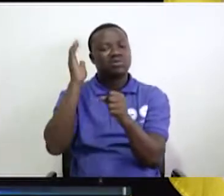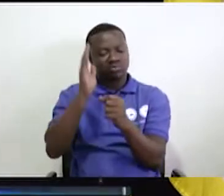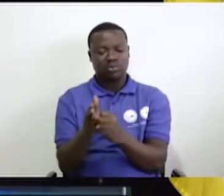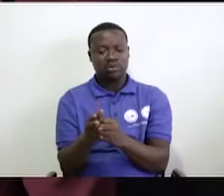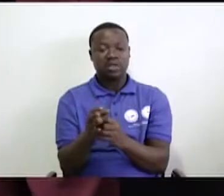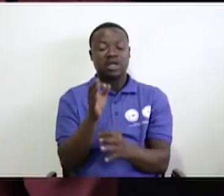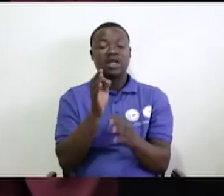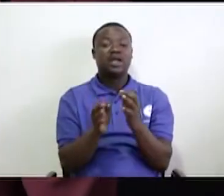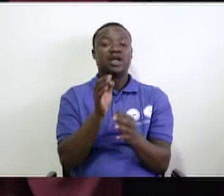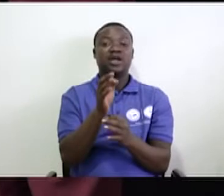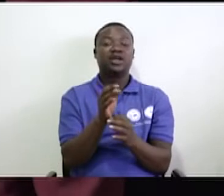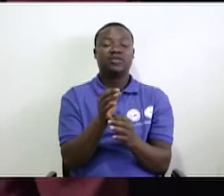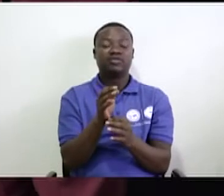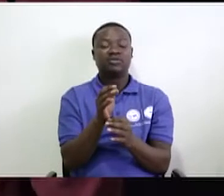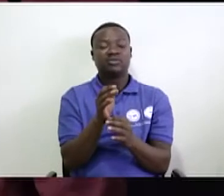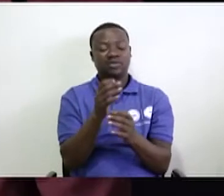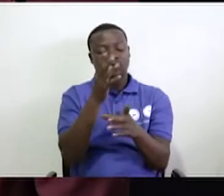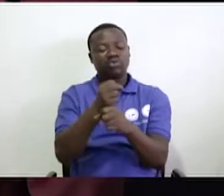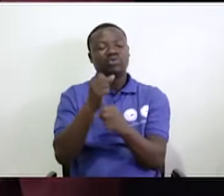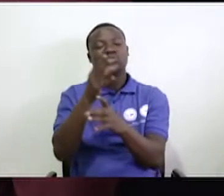Yeah, I like